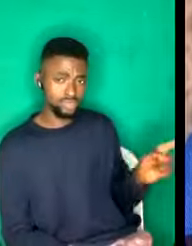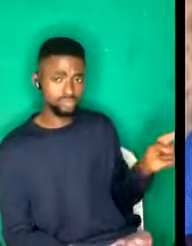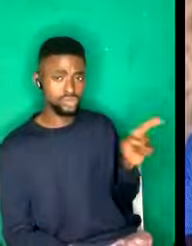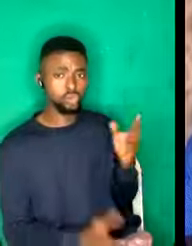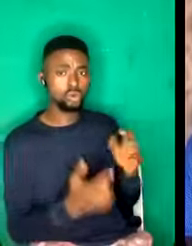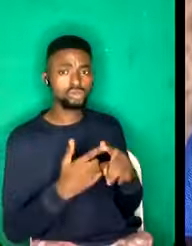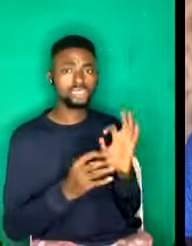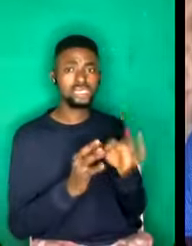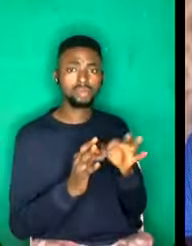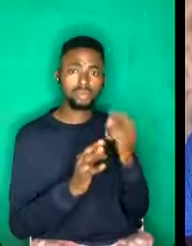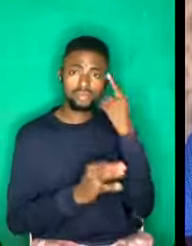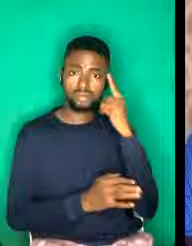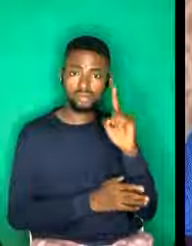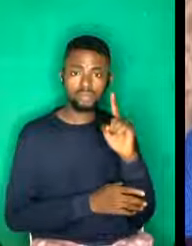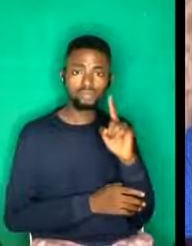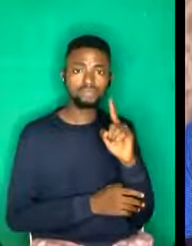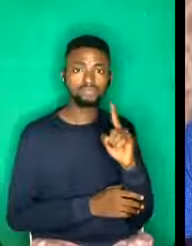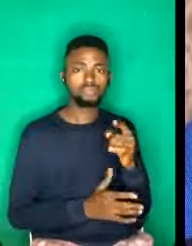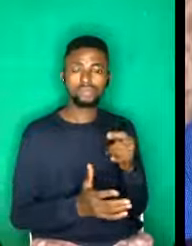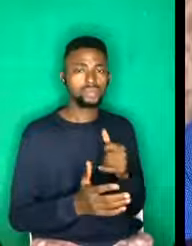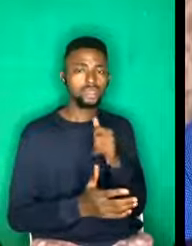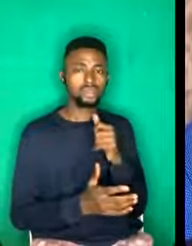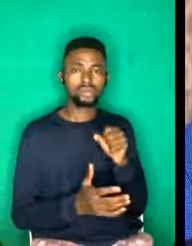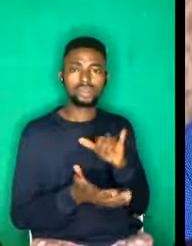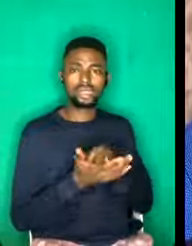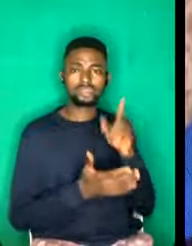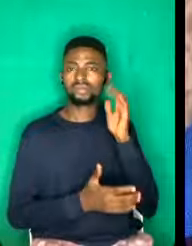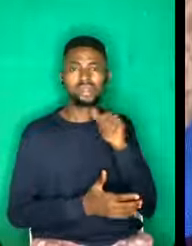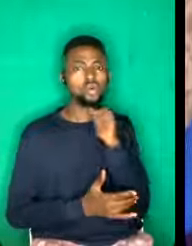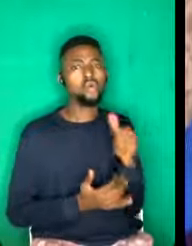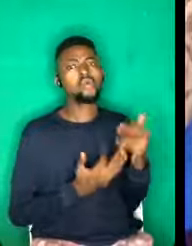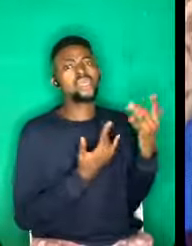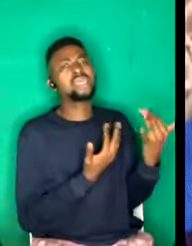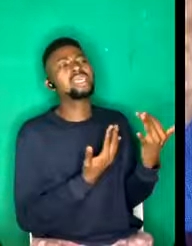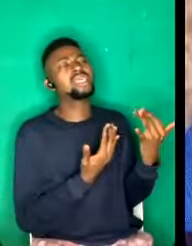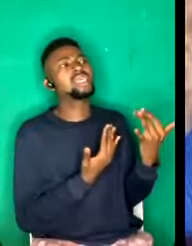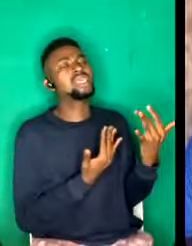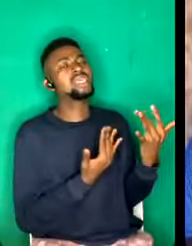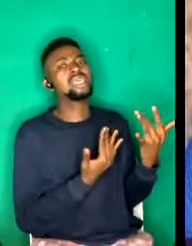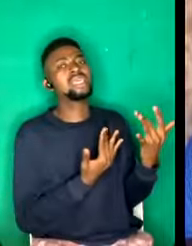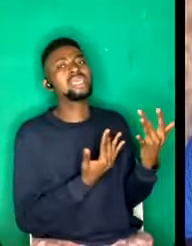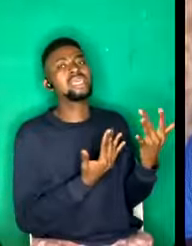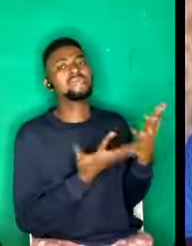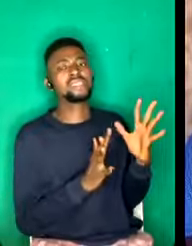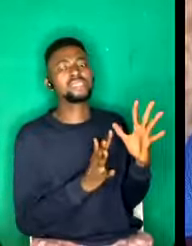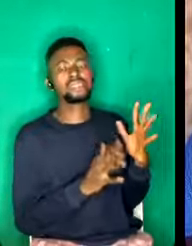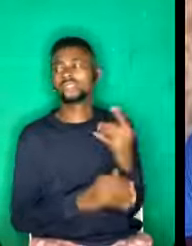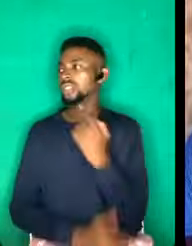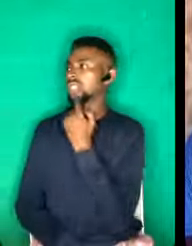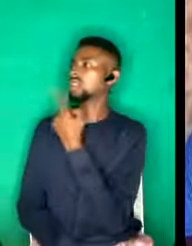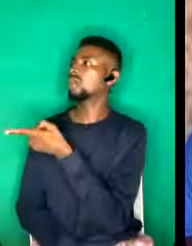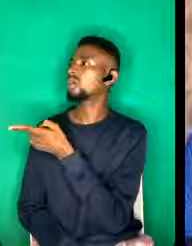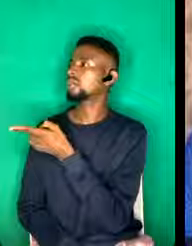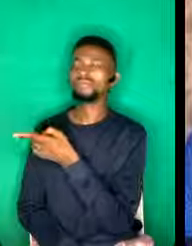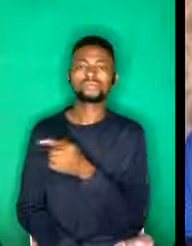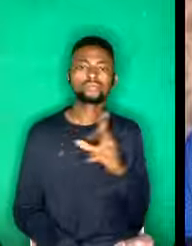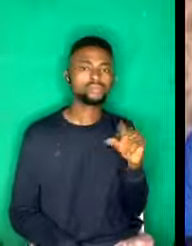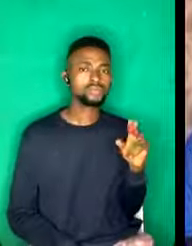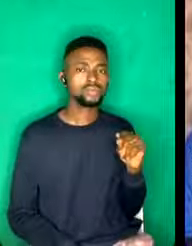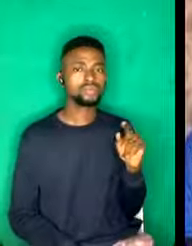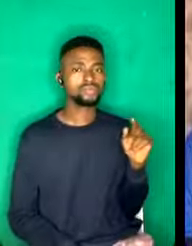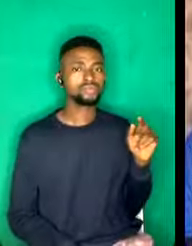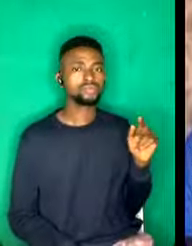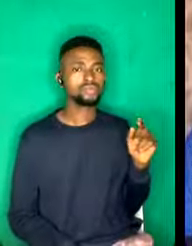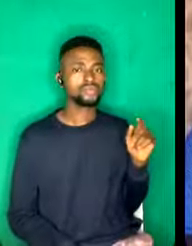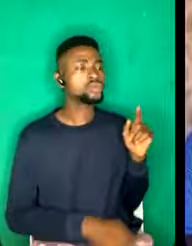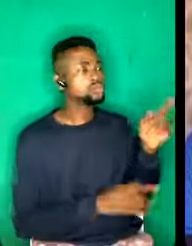So it won't be waiting for the person finish talking, then you talk to the consular. No, the person is